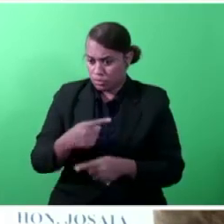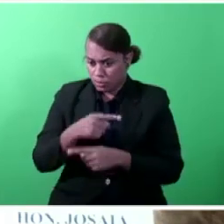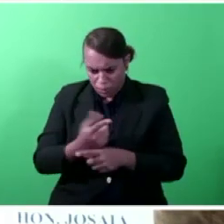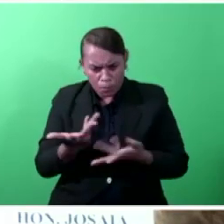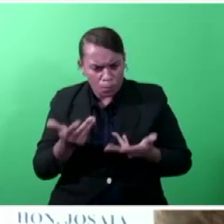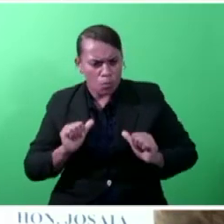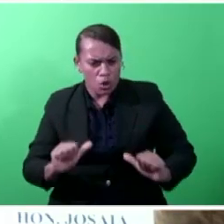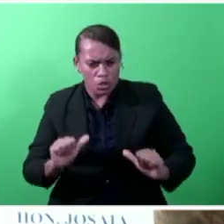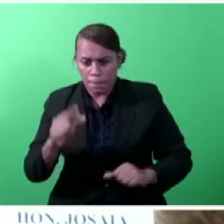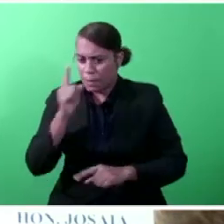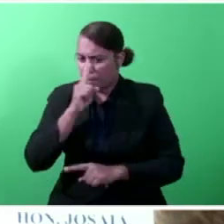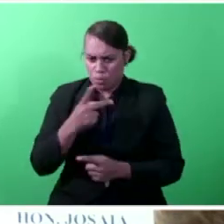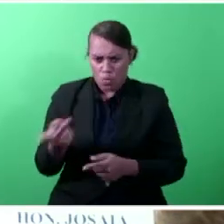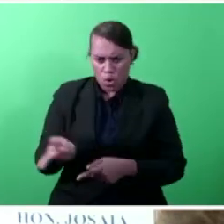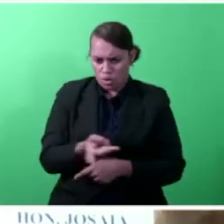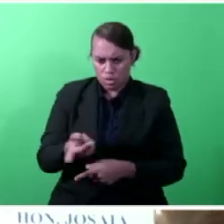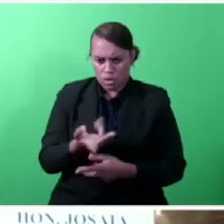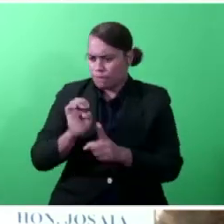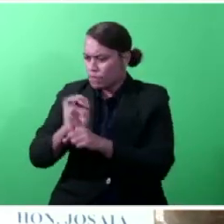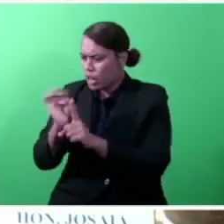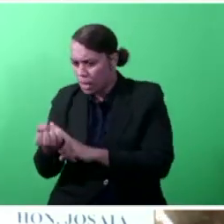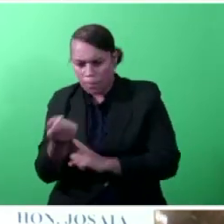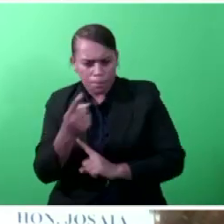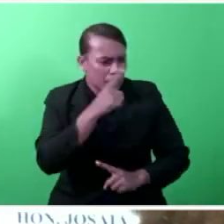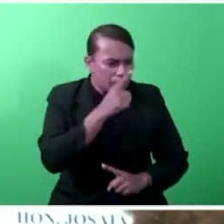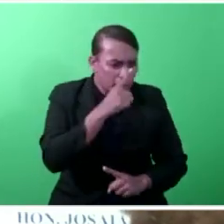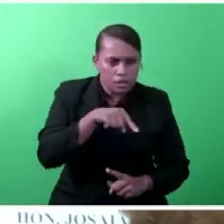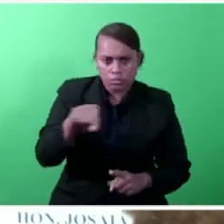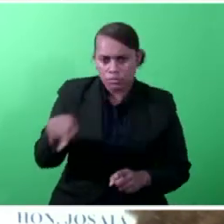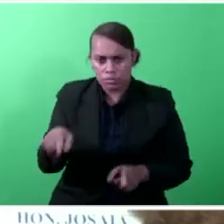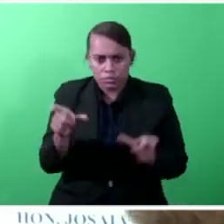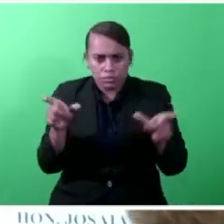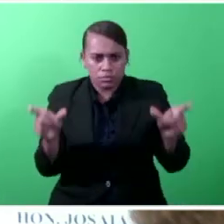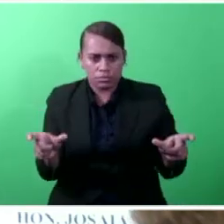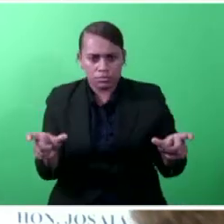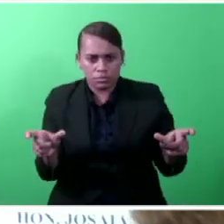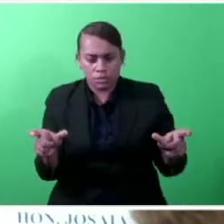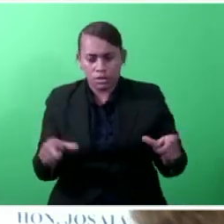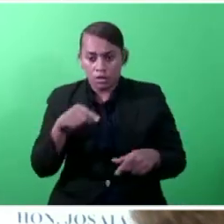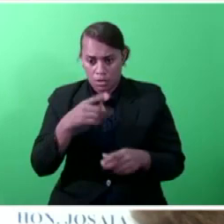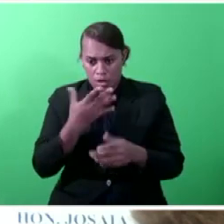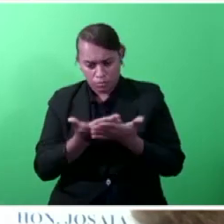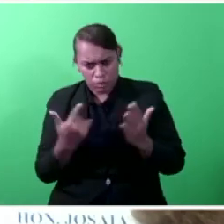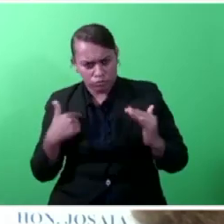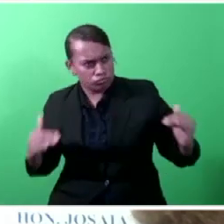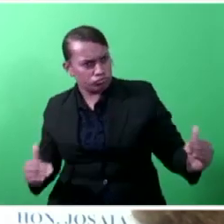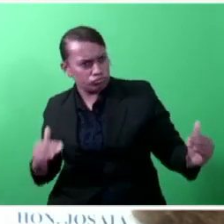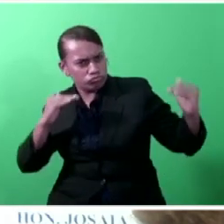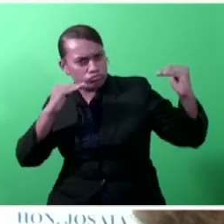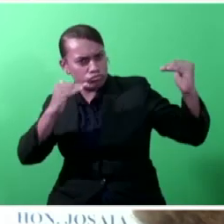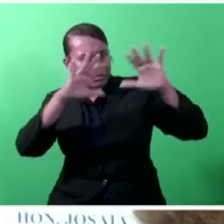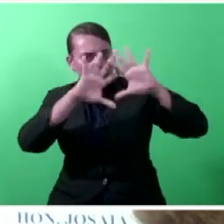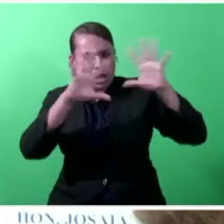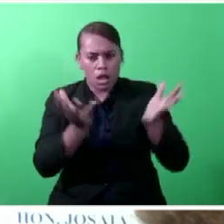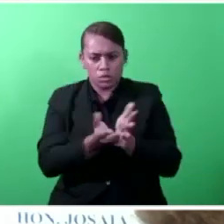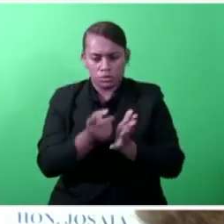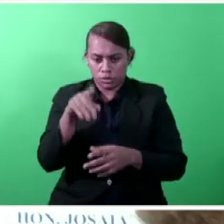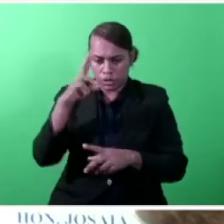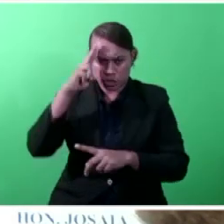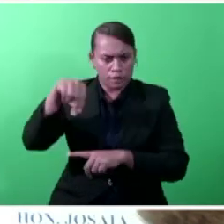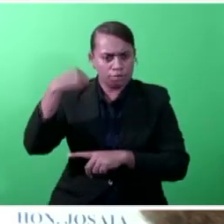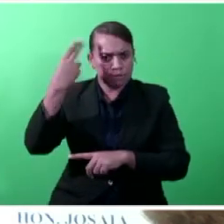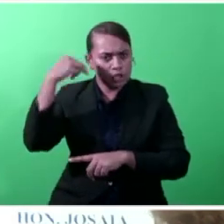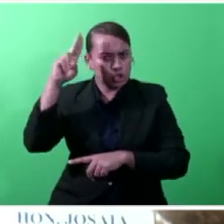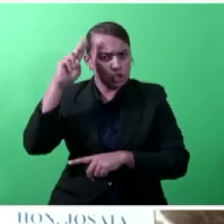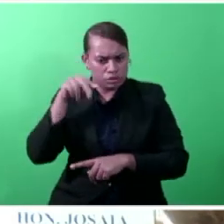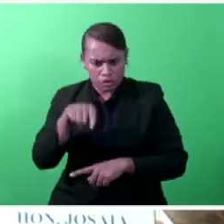environment, and indeed deliver our nationally determined contributions, Mr. Speaker, sir, while enabling all Fijians to benefit from opportunities that come hand in